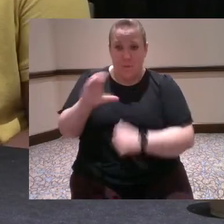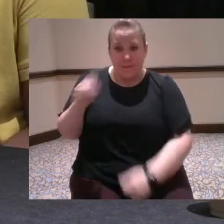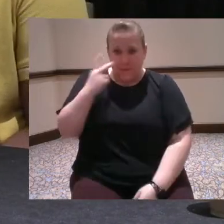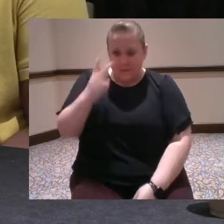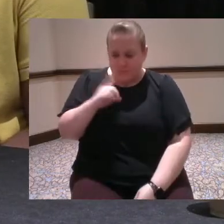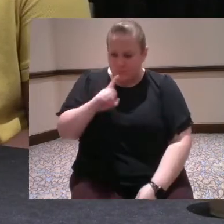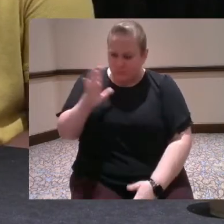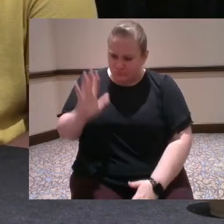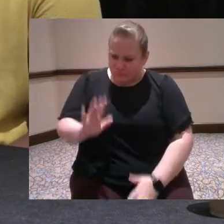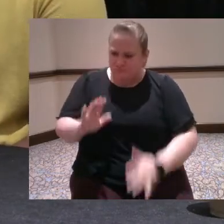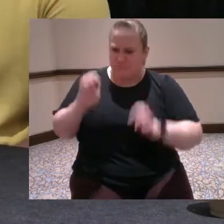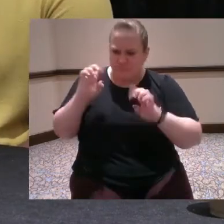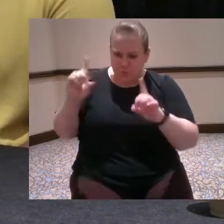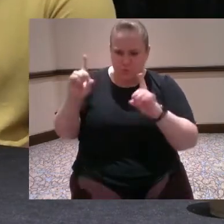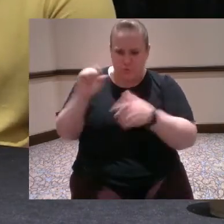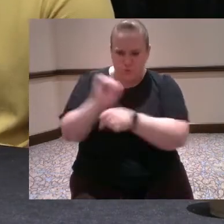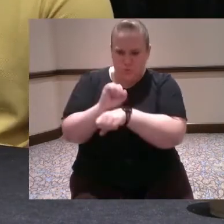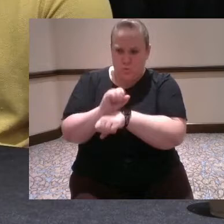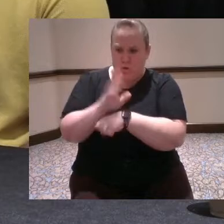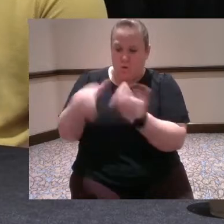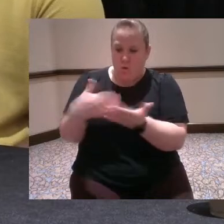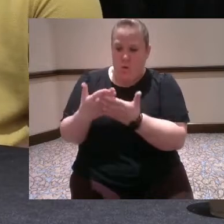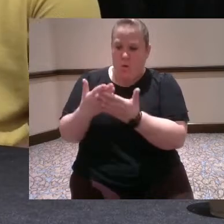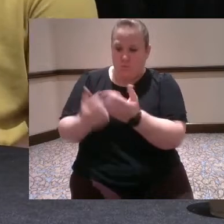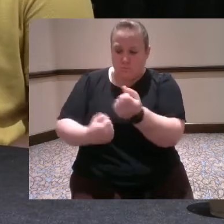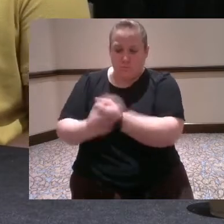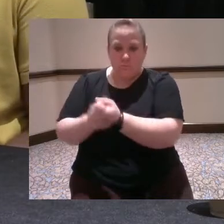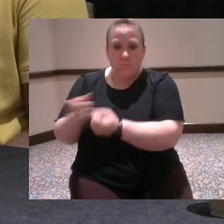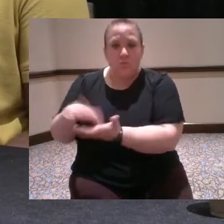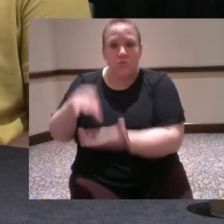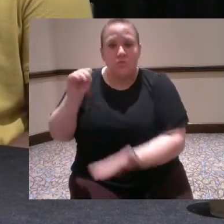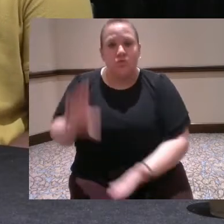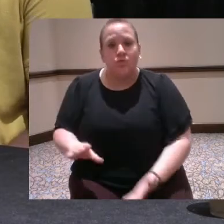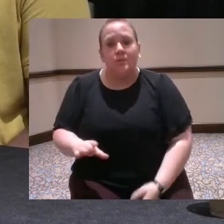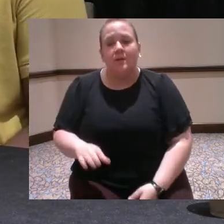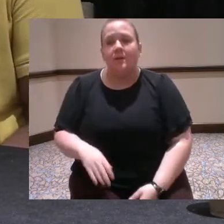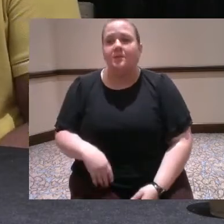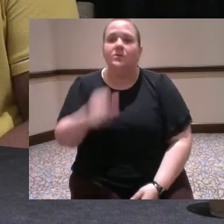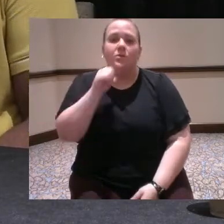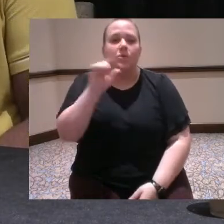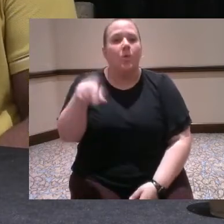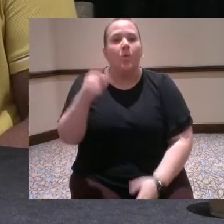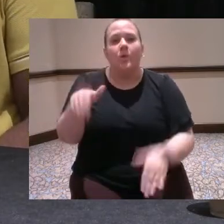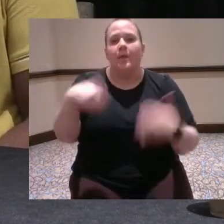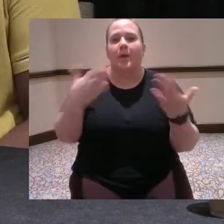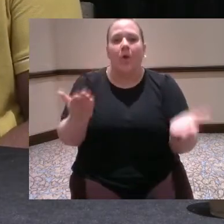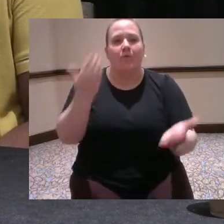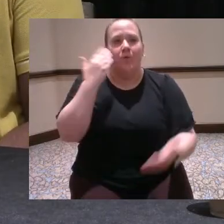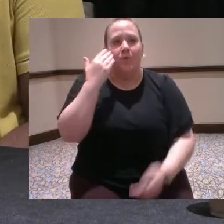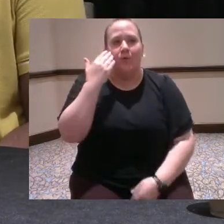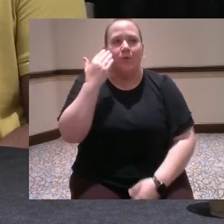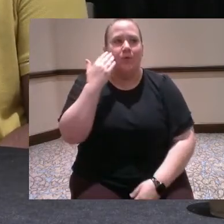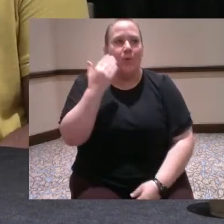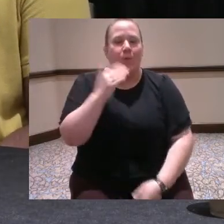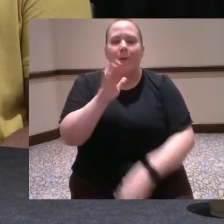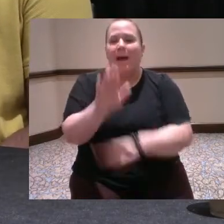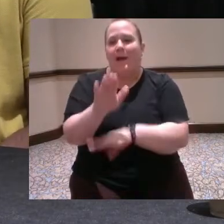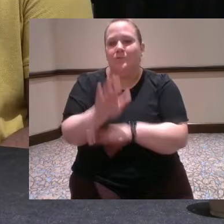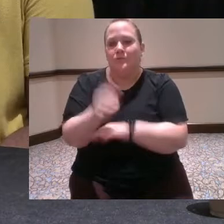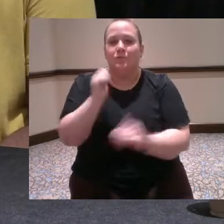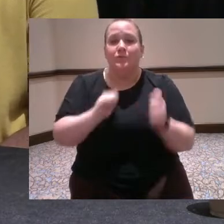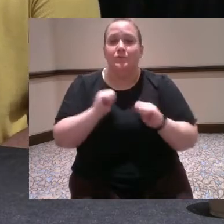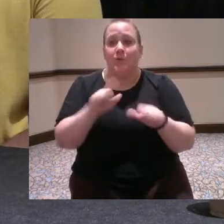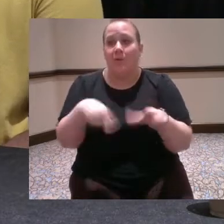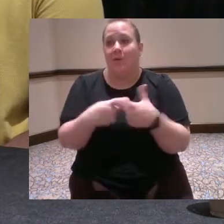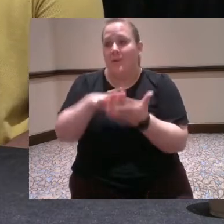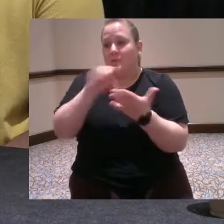the great educational work going to the students, not just offering a matinee and allowing the students to come and engage in a talk